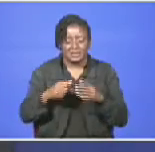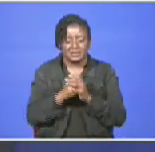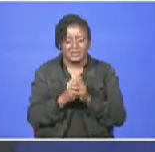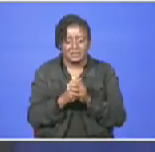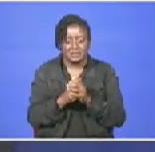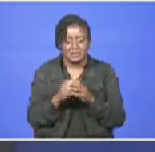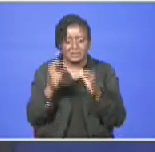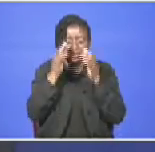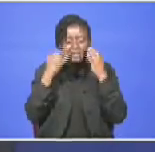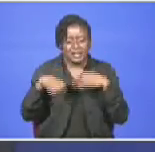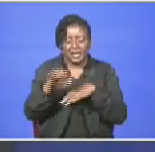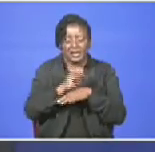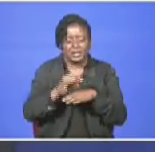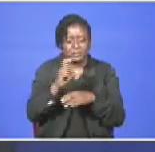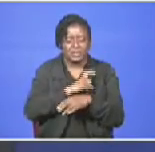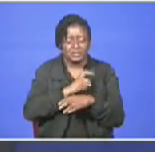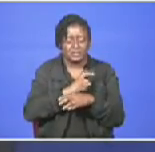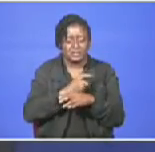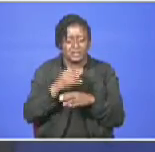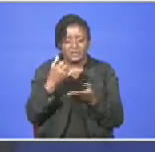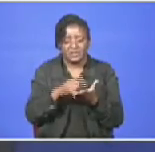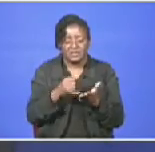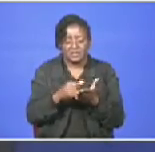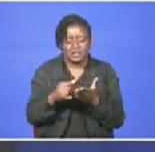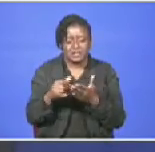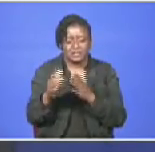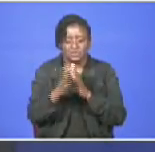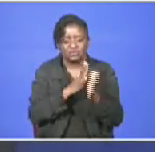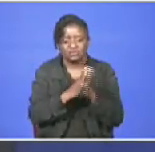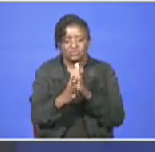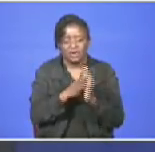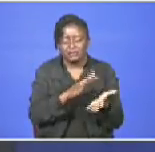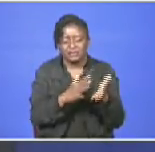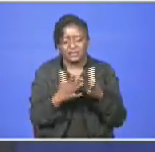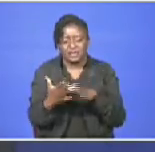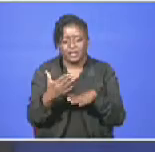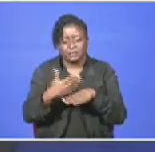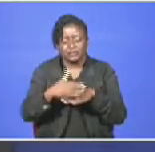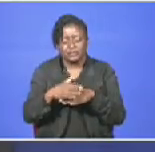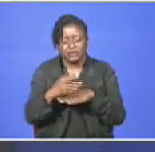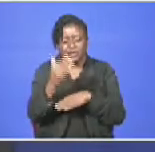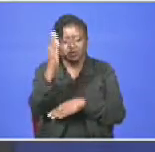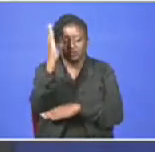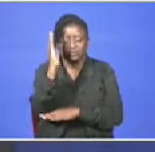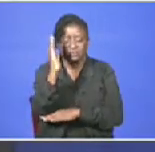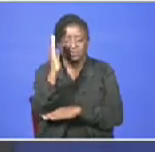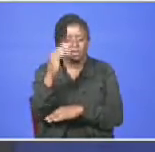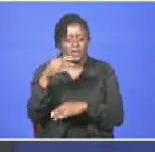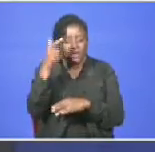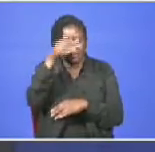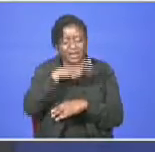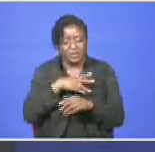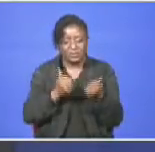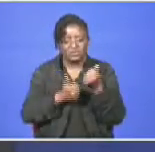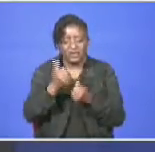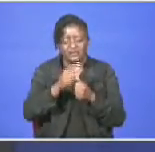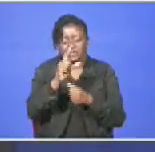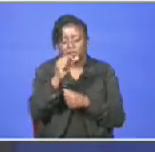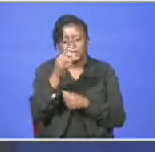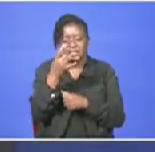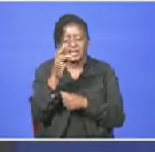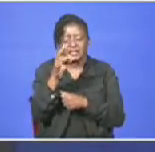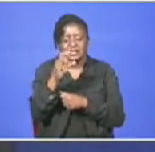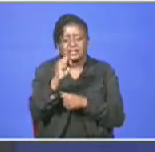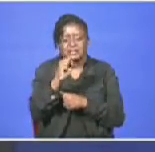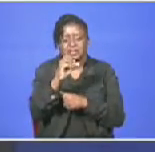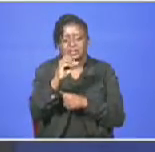Walkett Allen police are investigating a traffic fatality. Authorities say it was shortly before noon when a male was driving a 2018